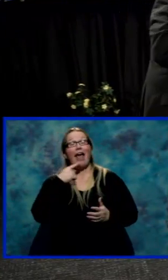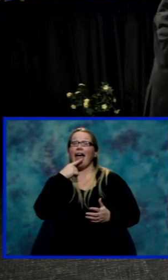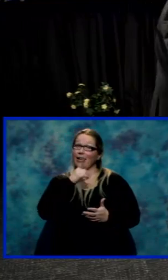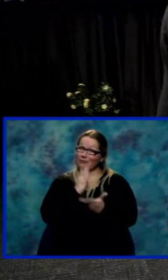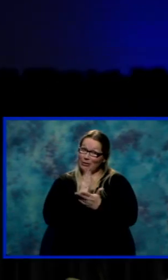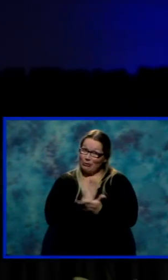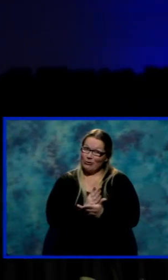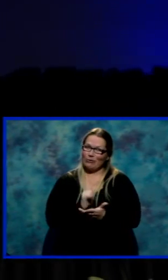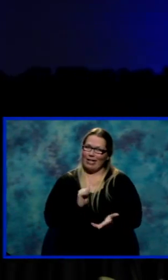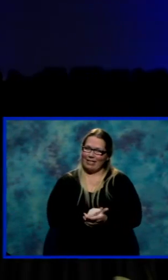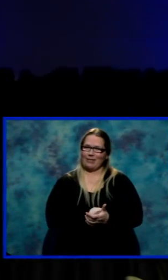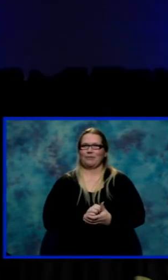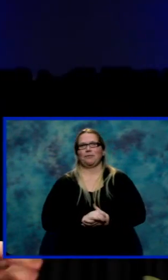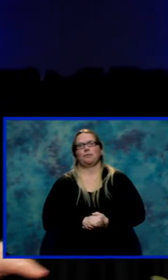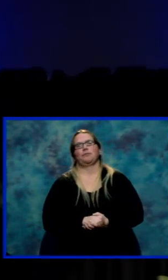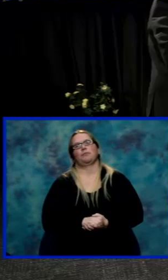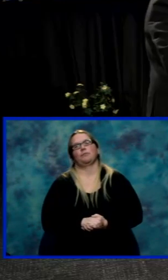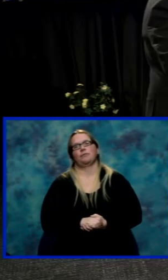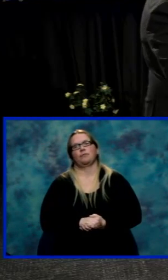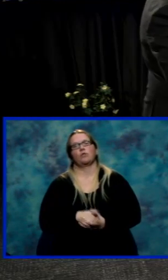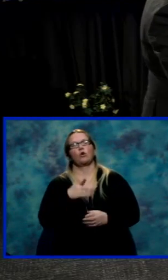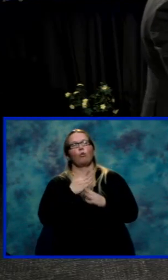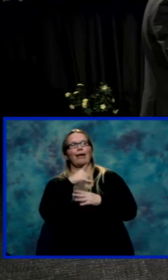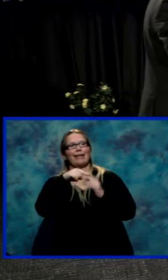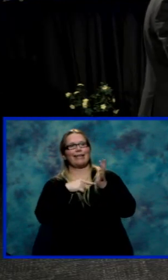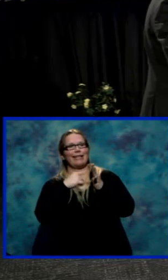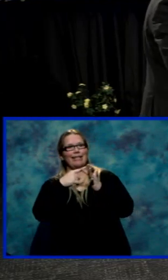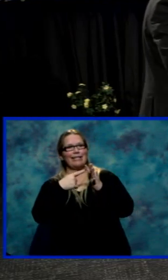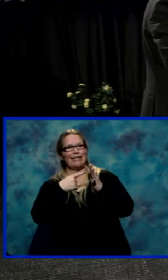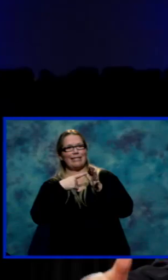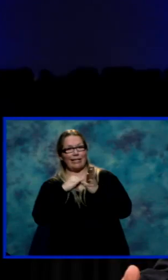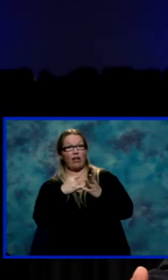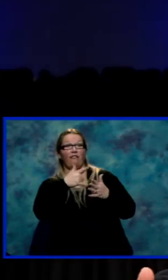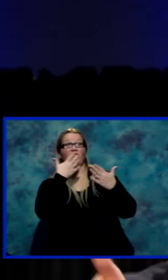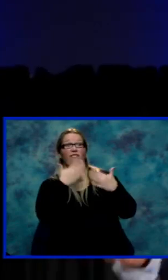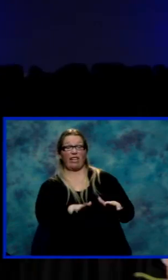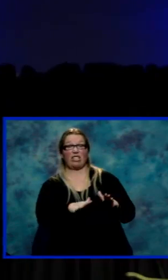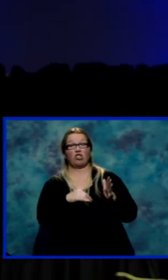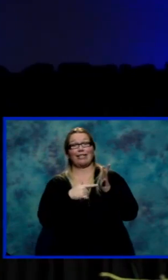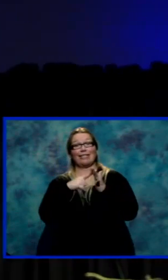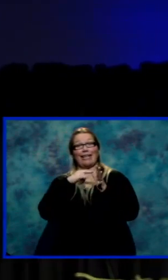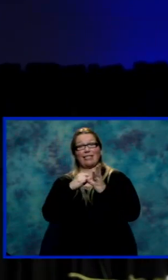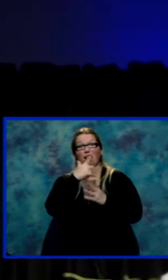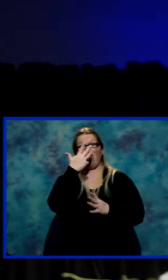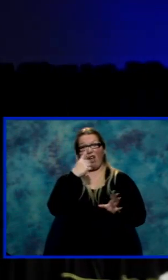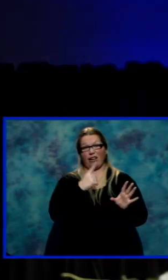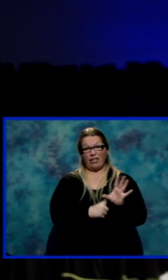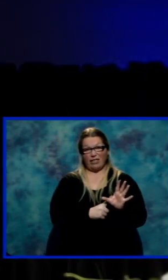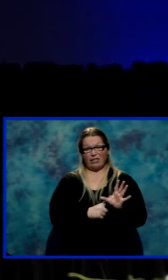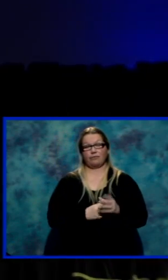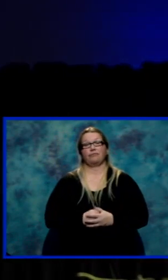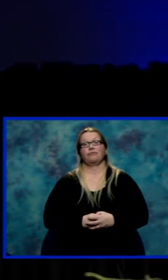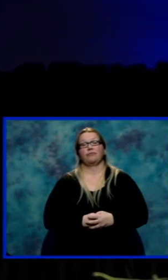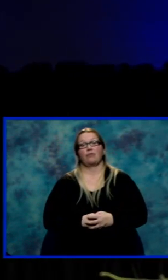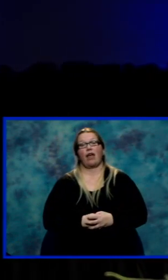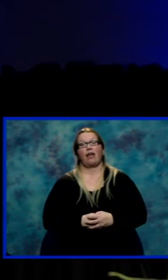so true. So you worked in Texas? Yes. So from Texas, worked there for 9 years in the Killeen area, and